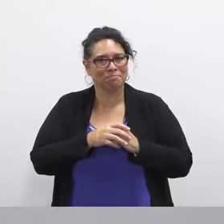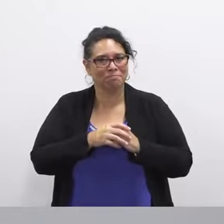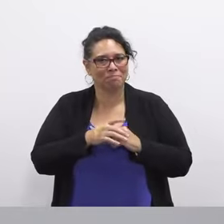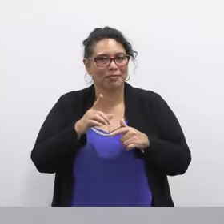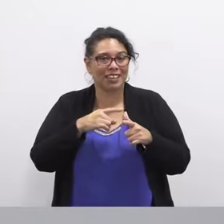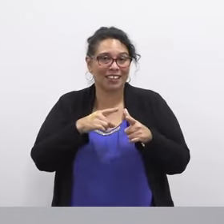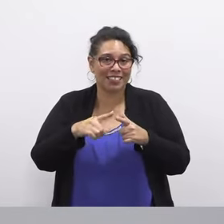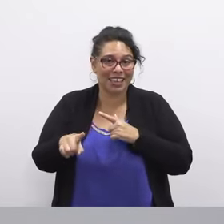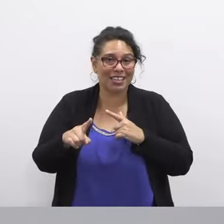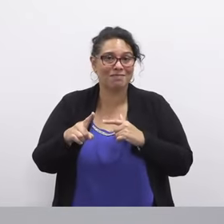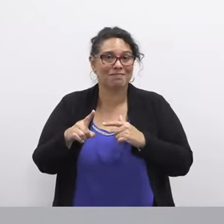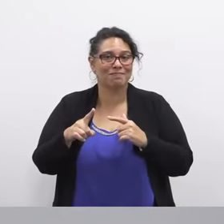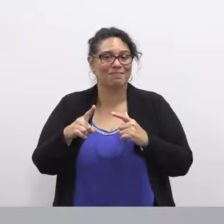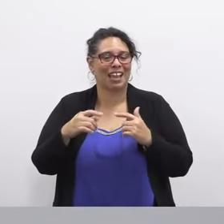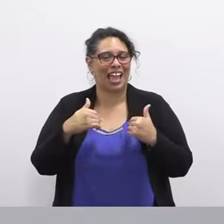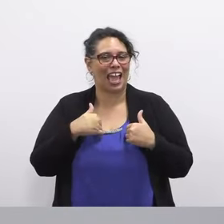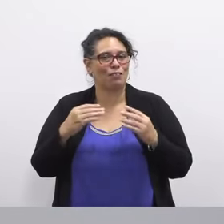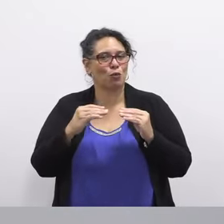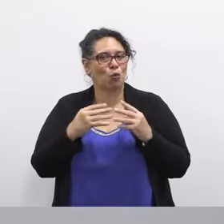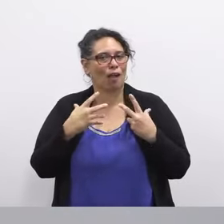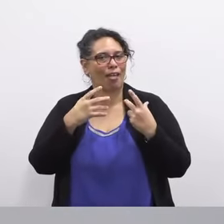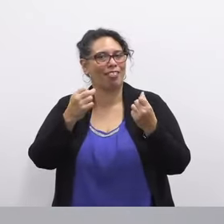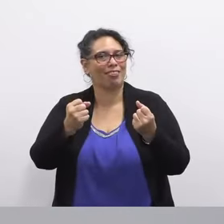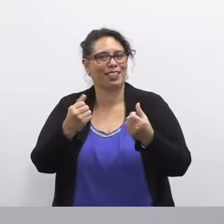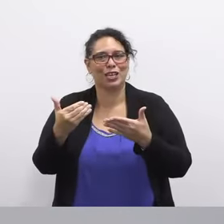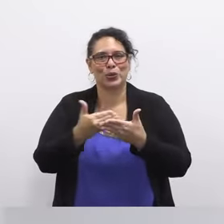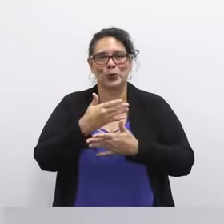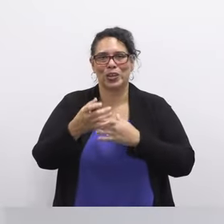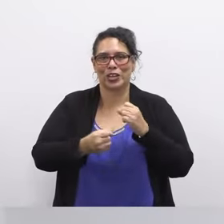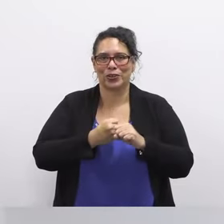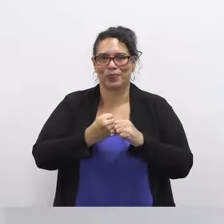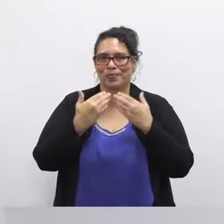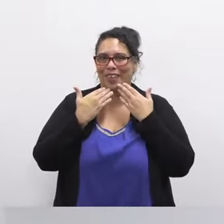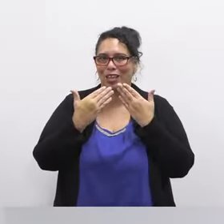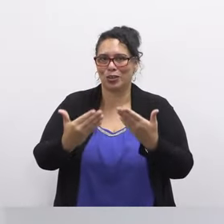a healthier new year. Thank you.